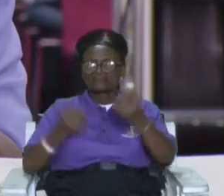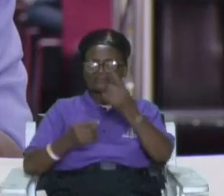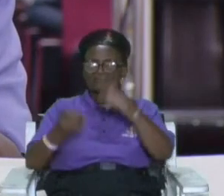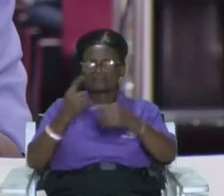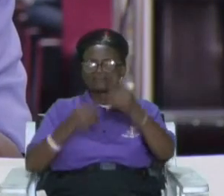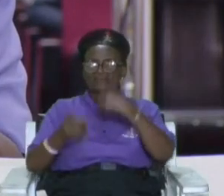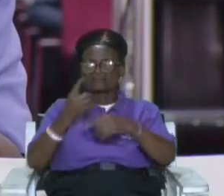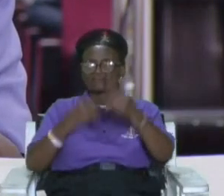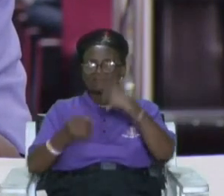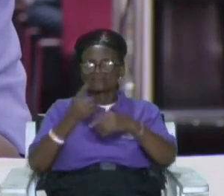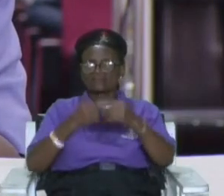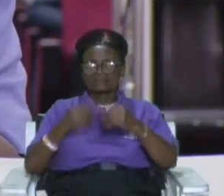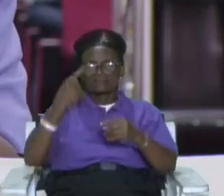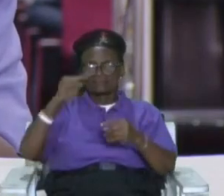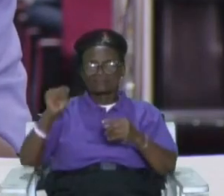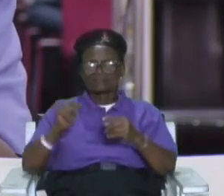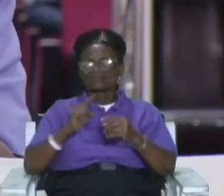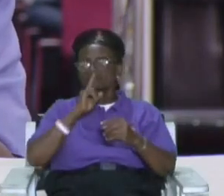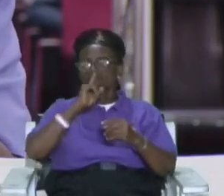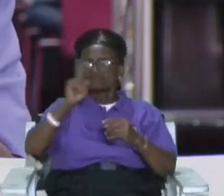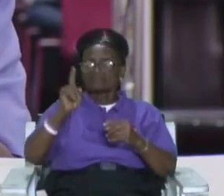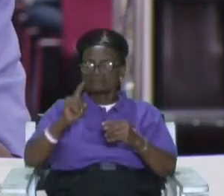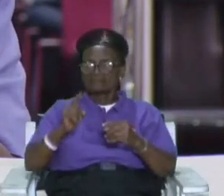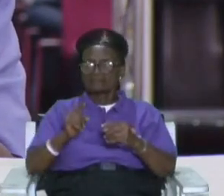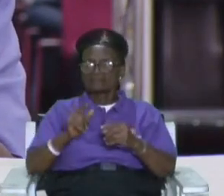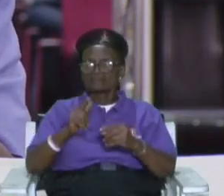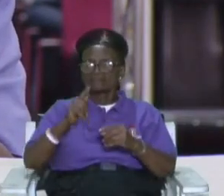for genuine salvation. 4.